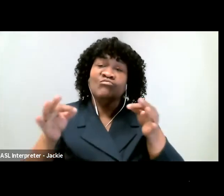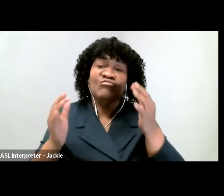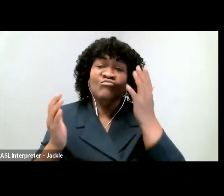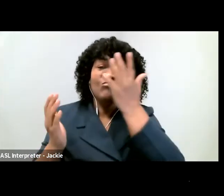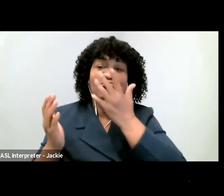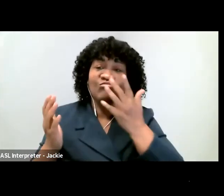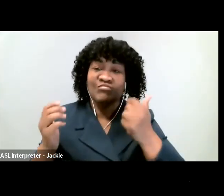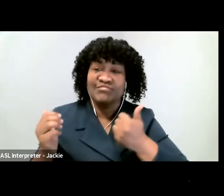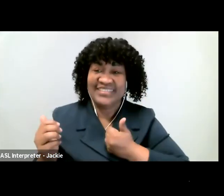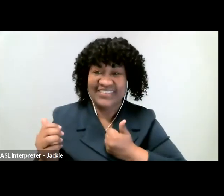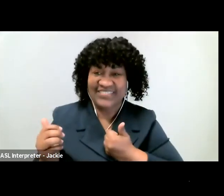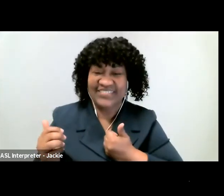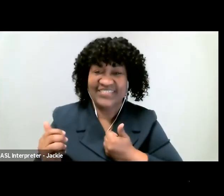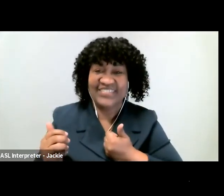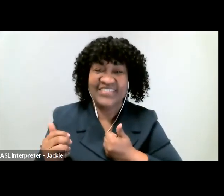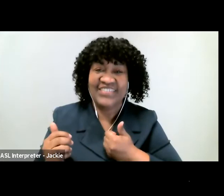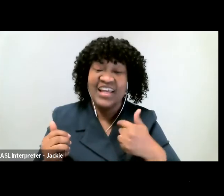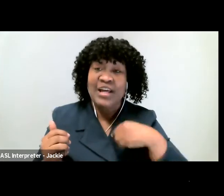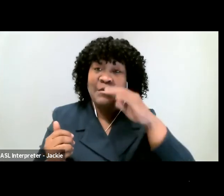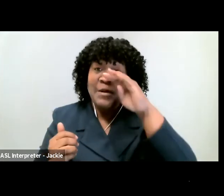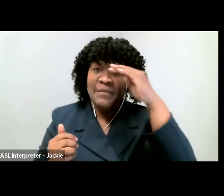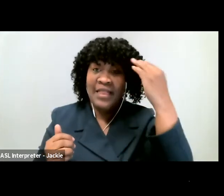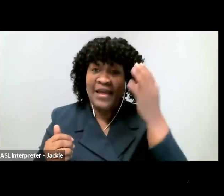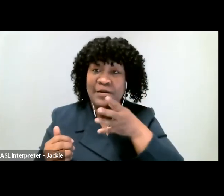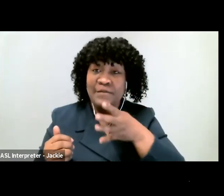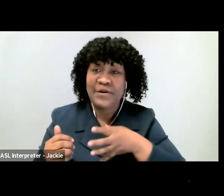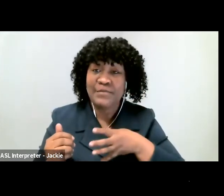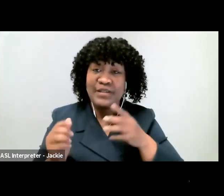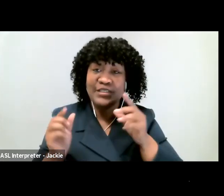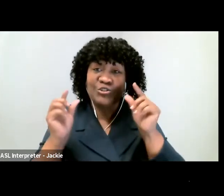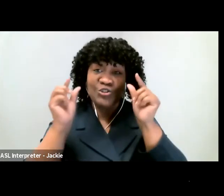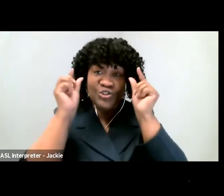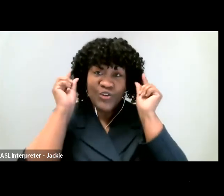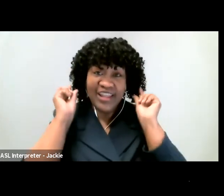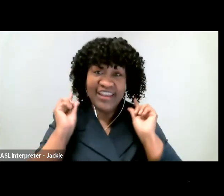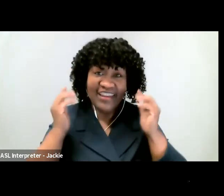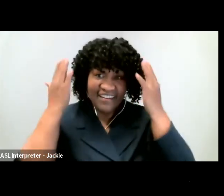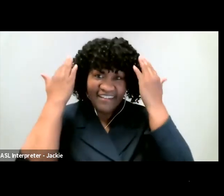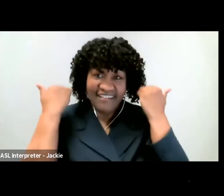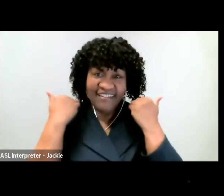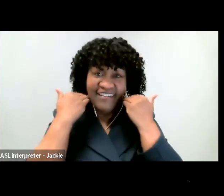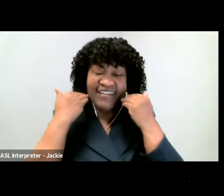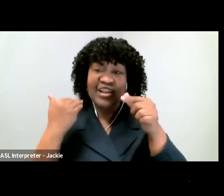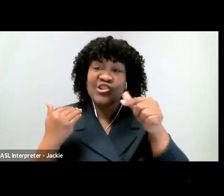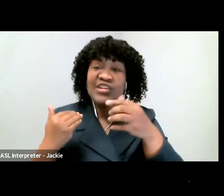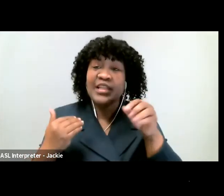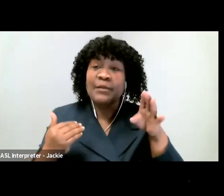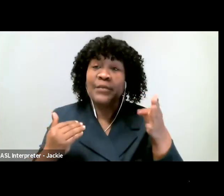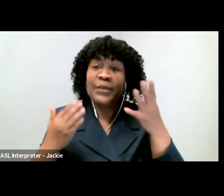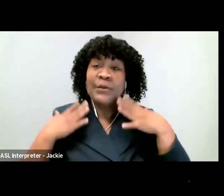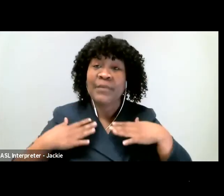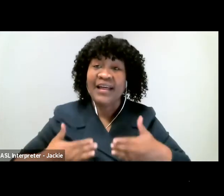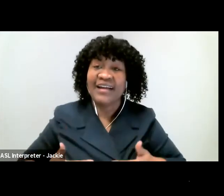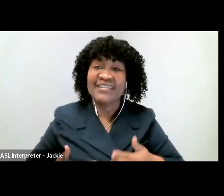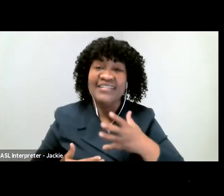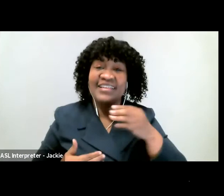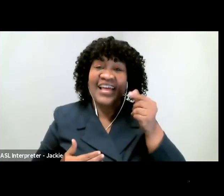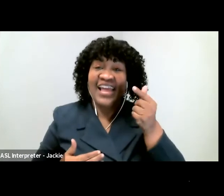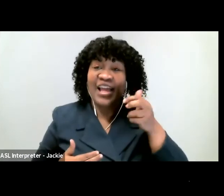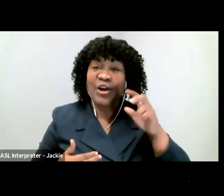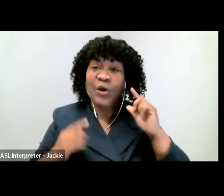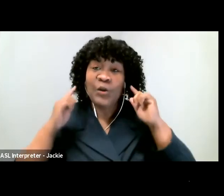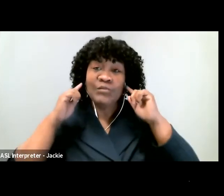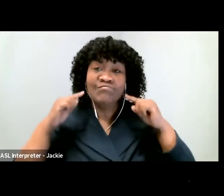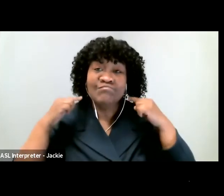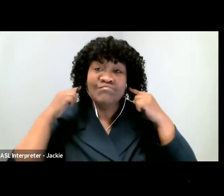myself. I'm a Black woman with short hair. I'm wearing a green and blue blouse and gold hoop